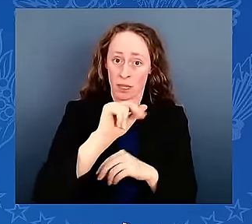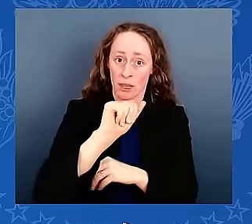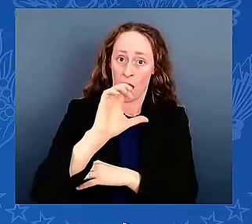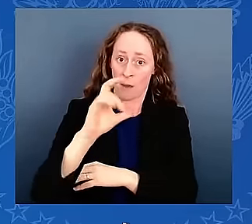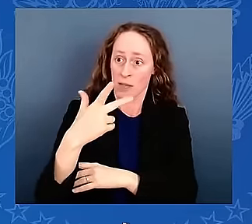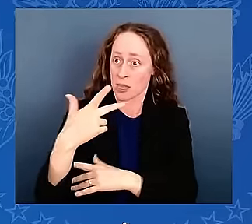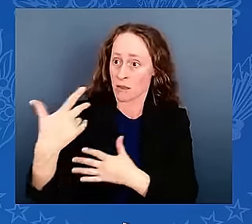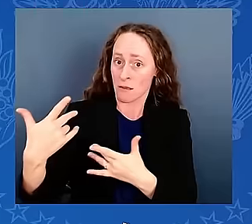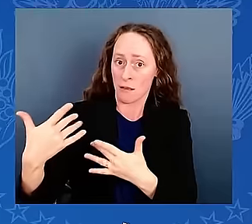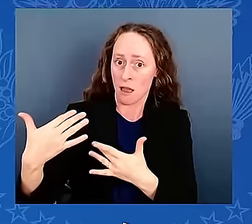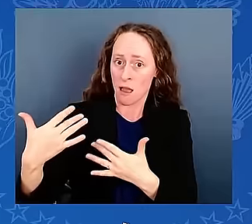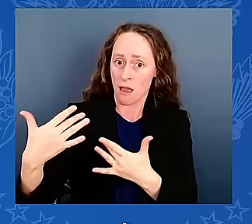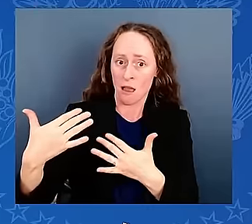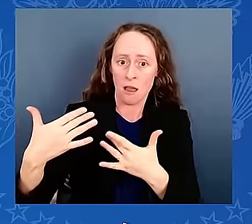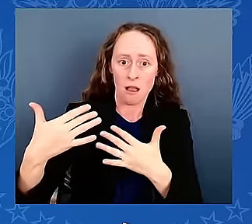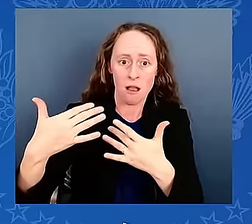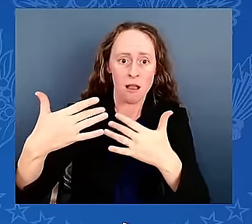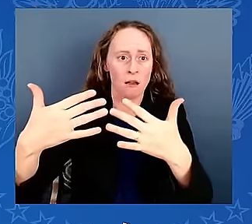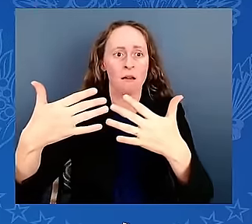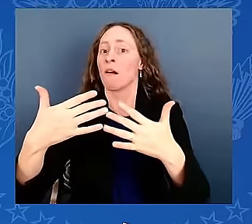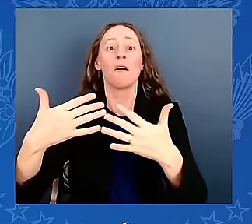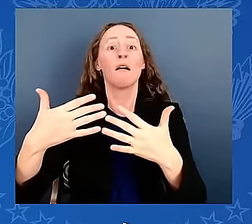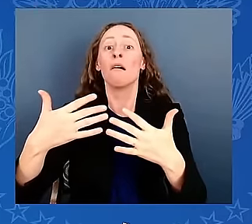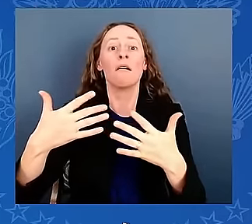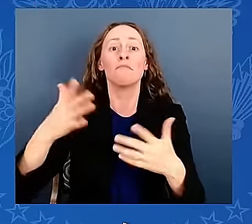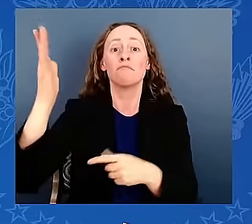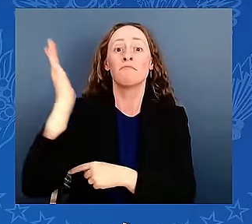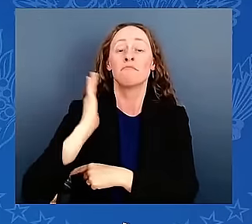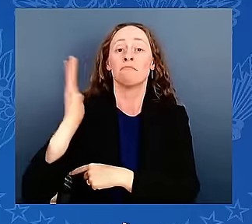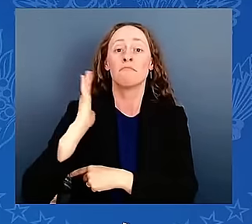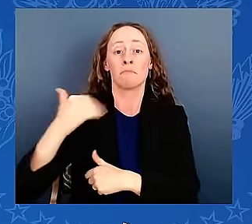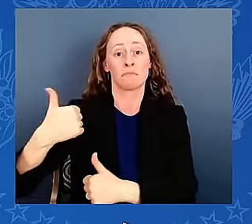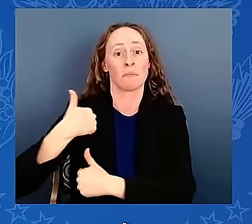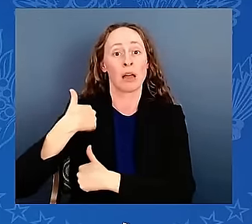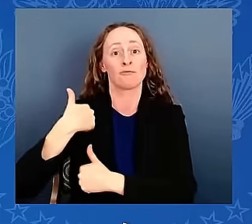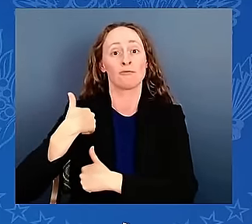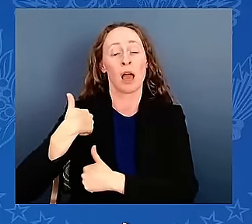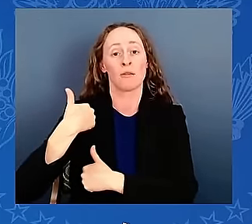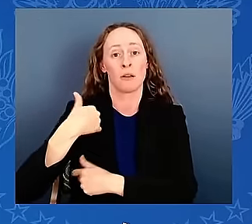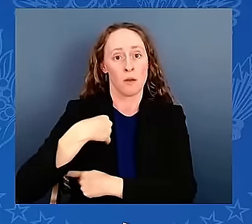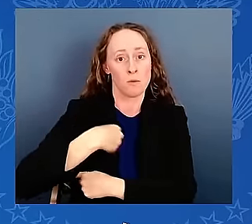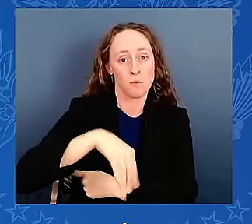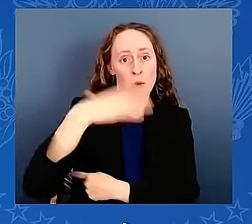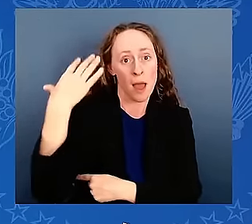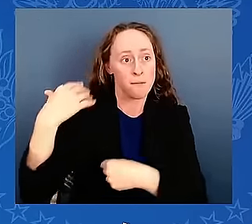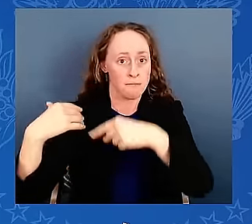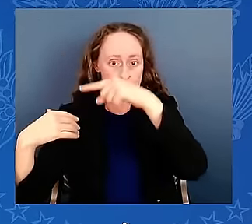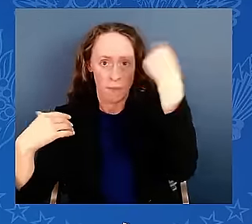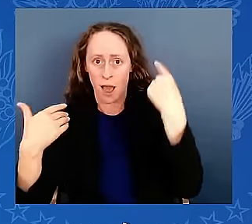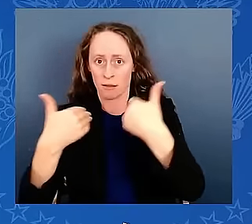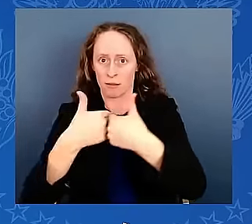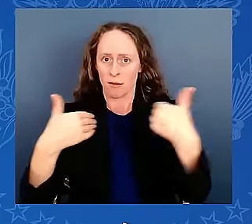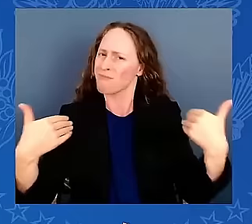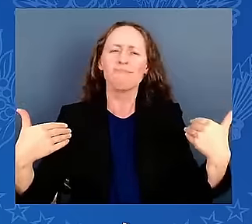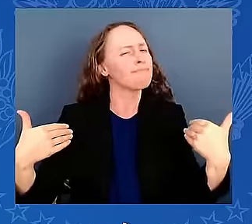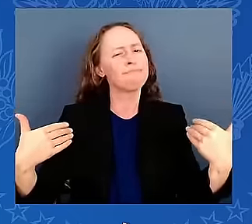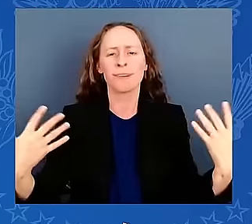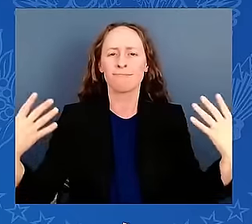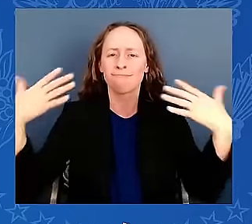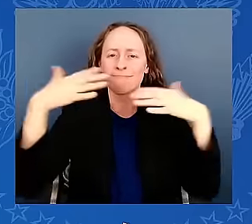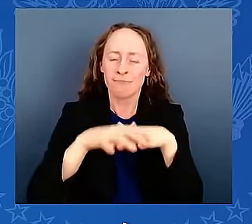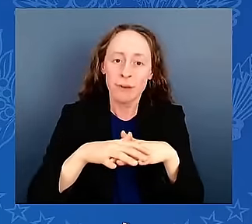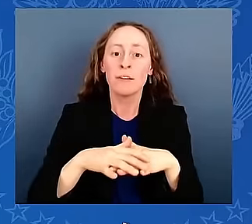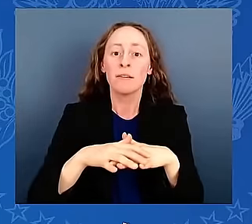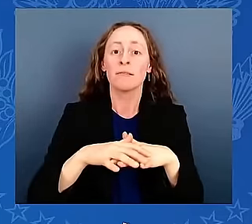He laid the groundwork for the civil rights agenda. And he built upon President Kennedy by that. President Johnson signed the Civil Rights